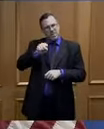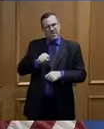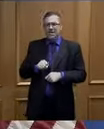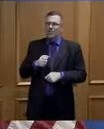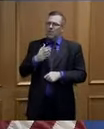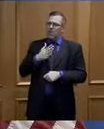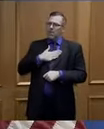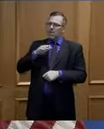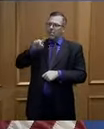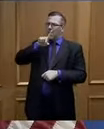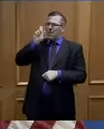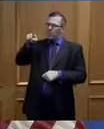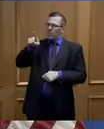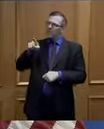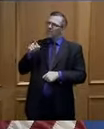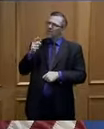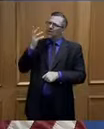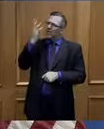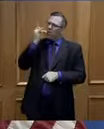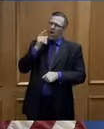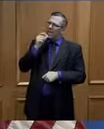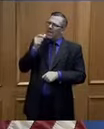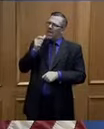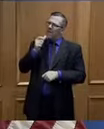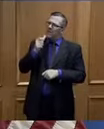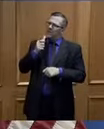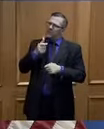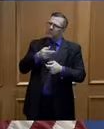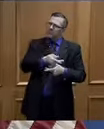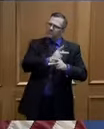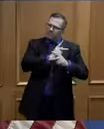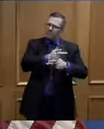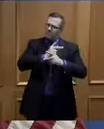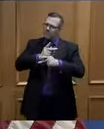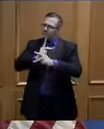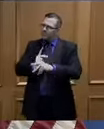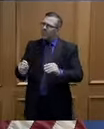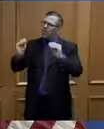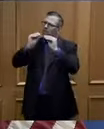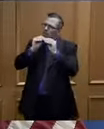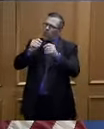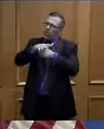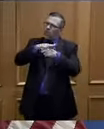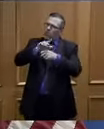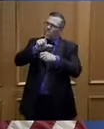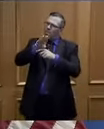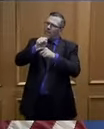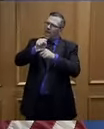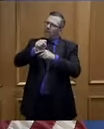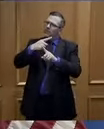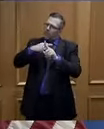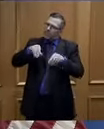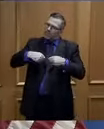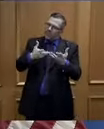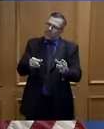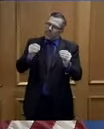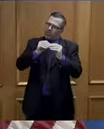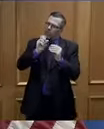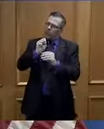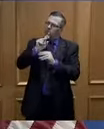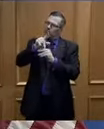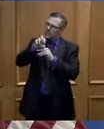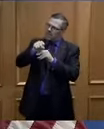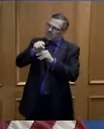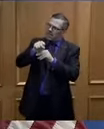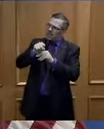more to partner with more local labs and to get them the supplies they need in order to run these tests? Thank you for